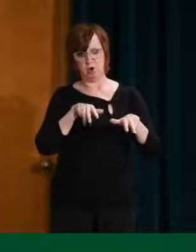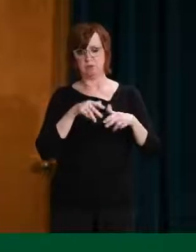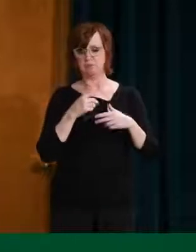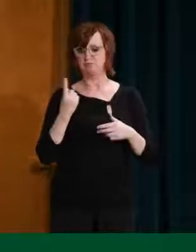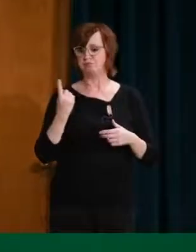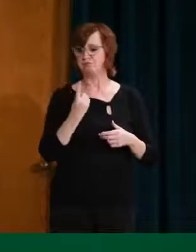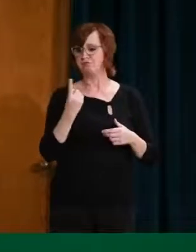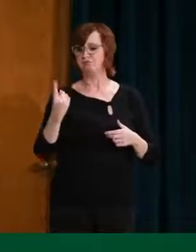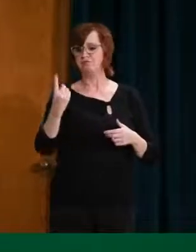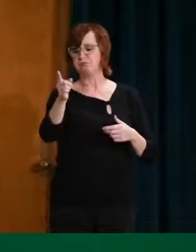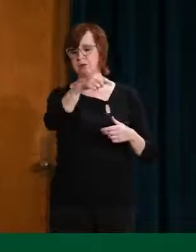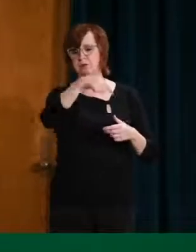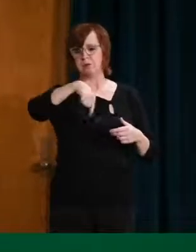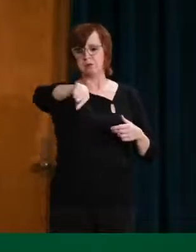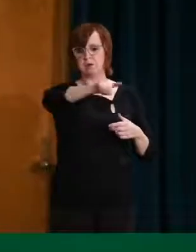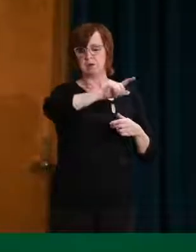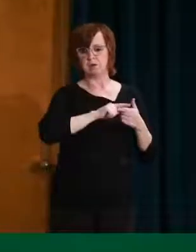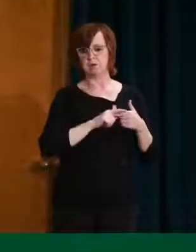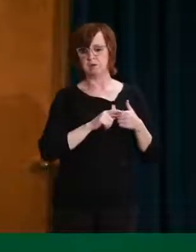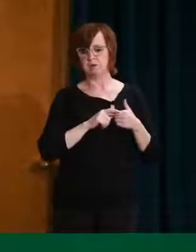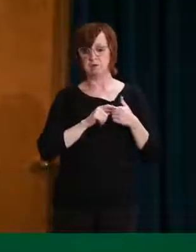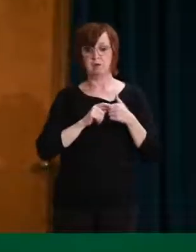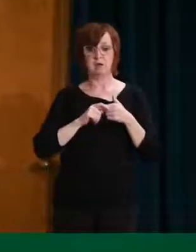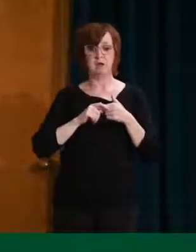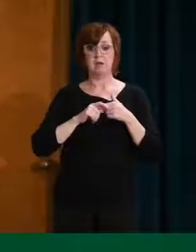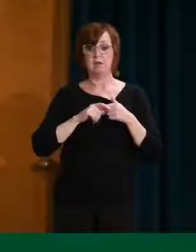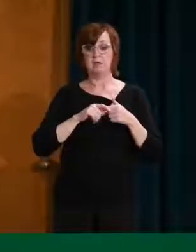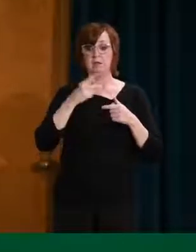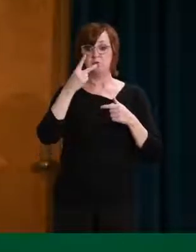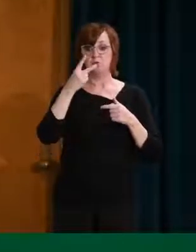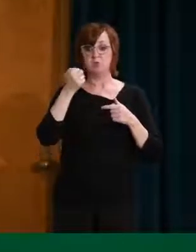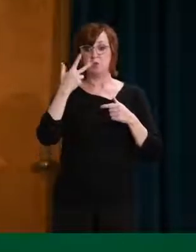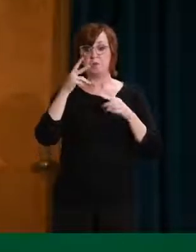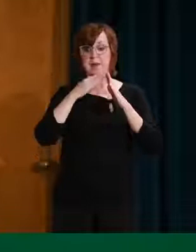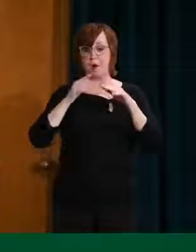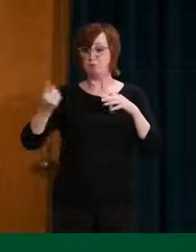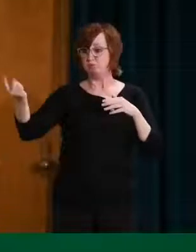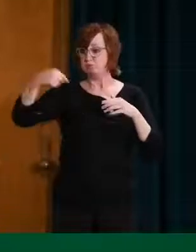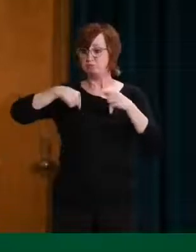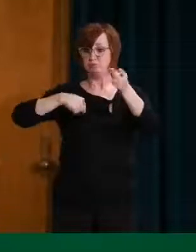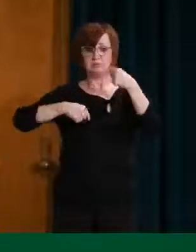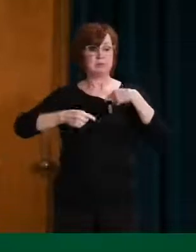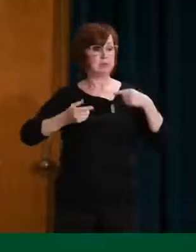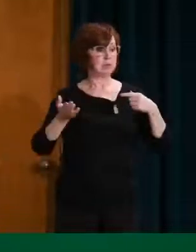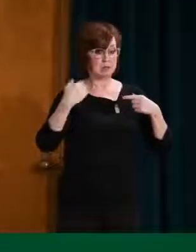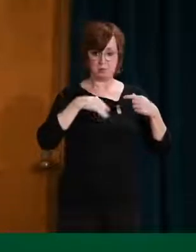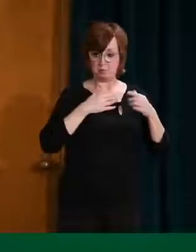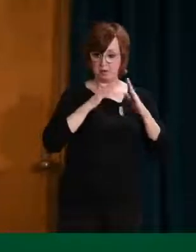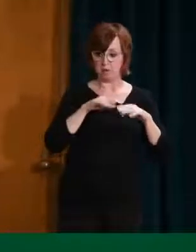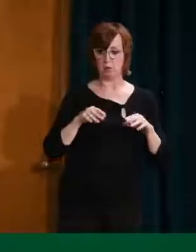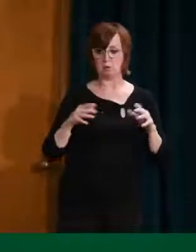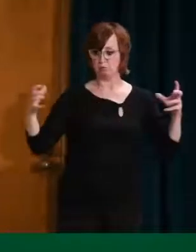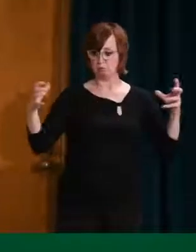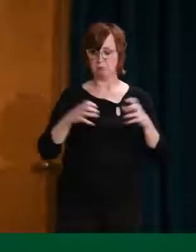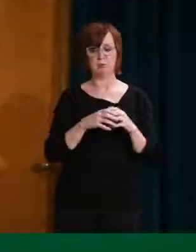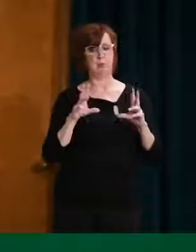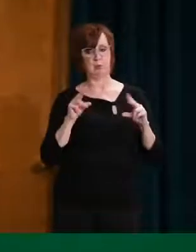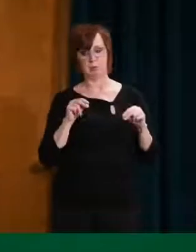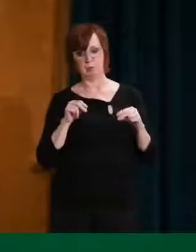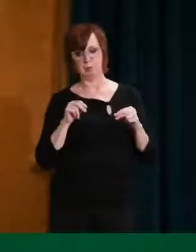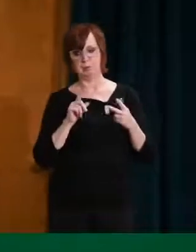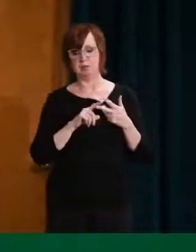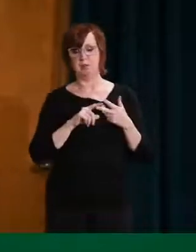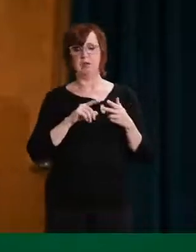households, isolating yourself if you have any symptoms of a respiratory illness, even just a cough till you're better. If you have a cough,